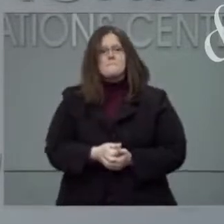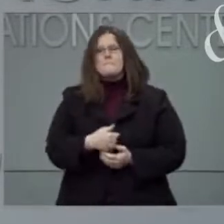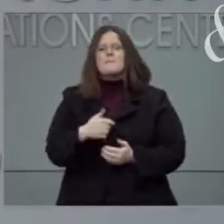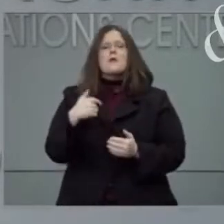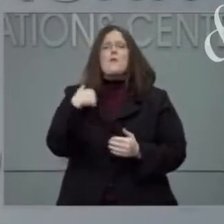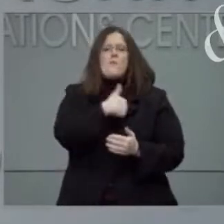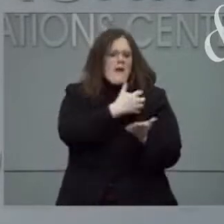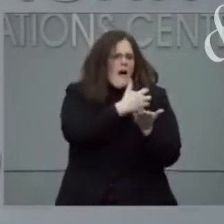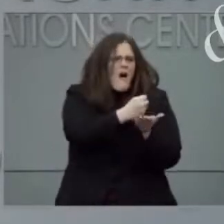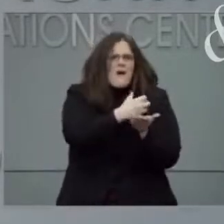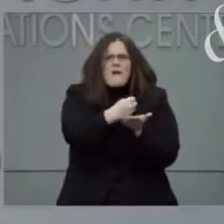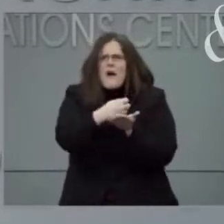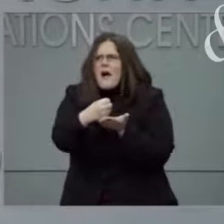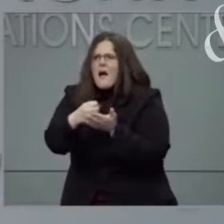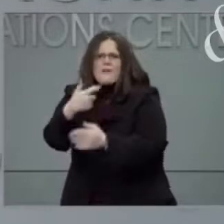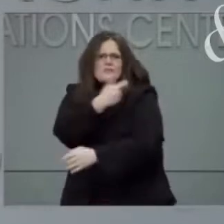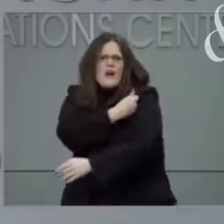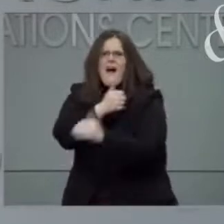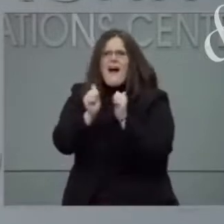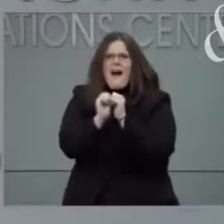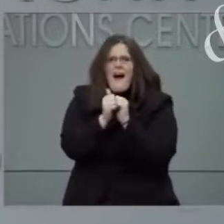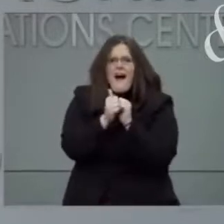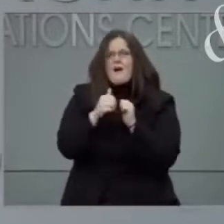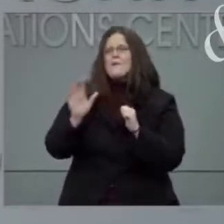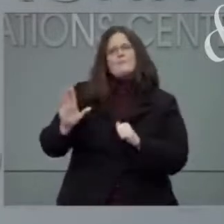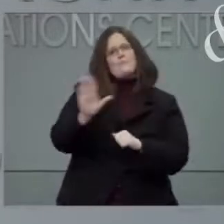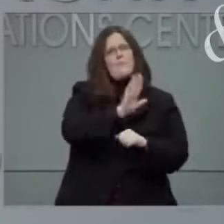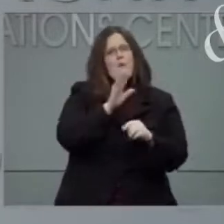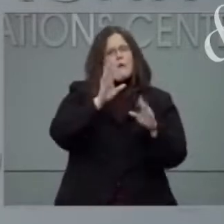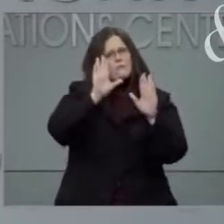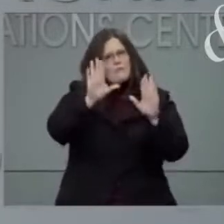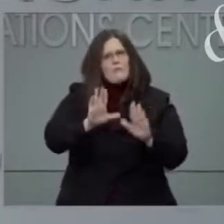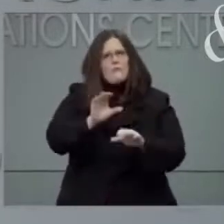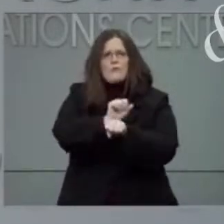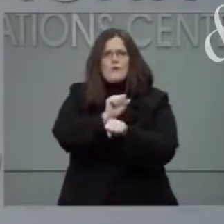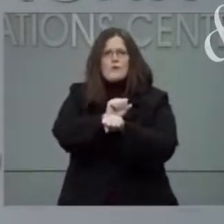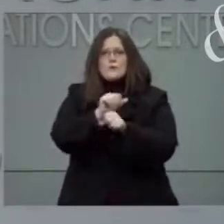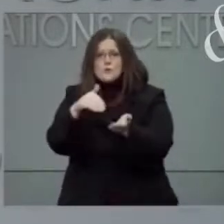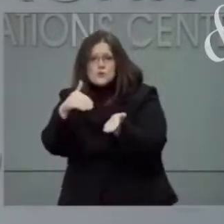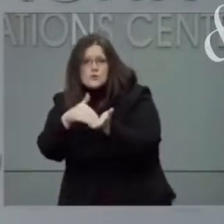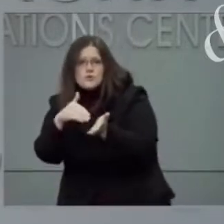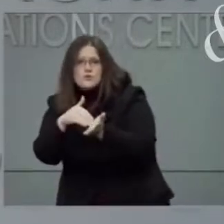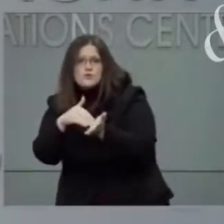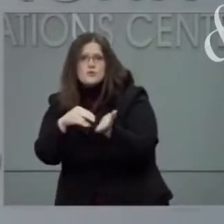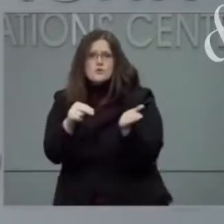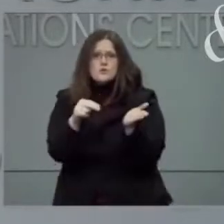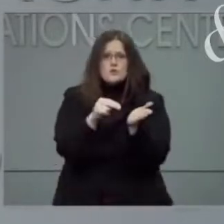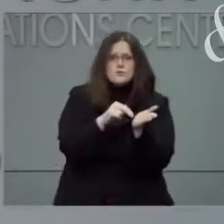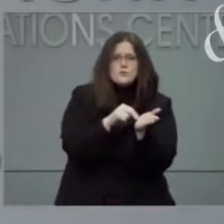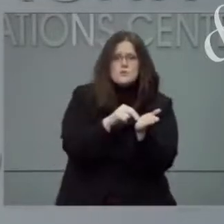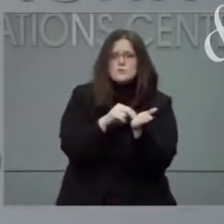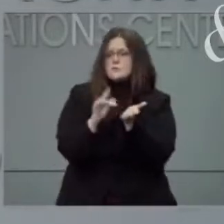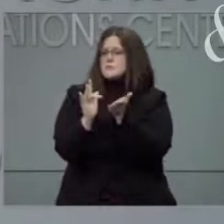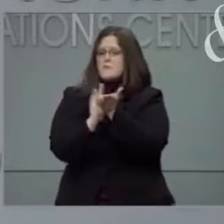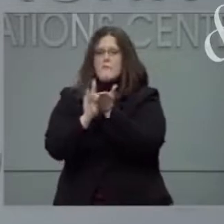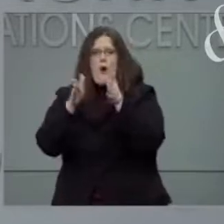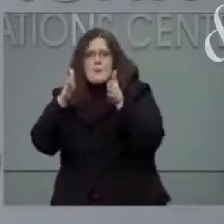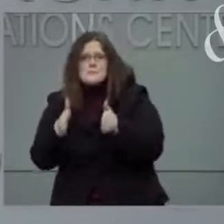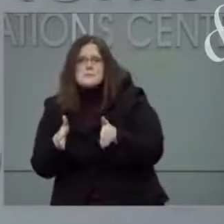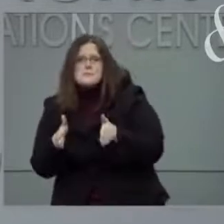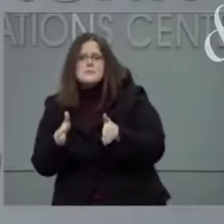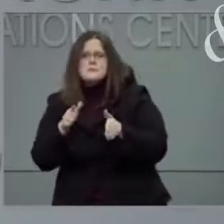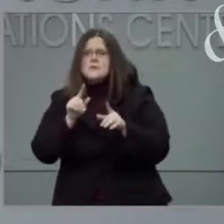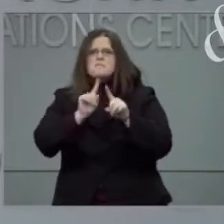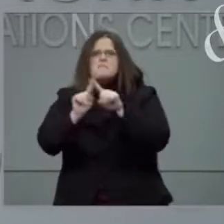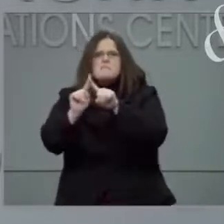the great work of the people of North Carolina, the dedication shown by doctors, nurses, pharmacists, and others, including